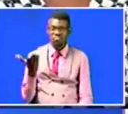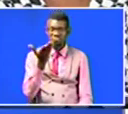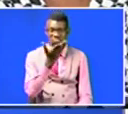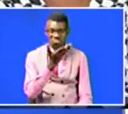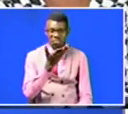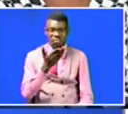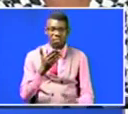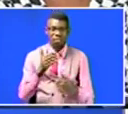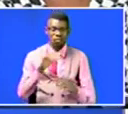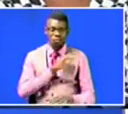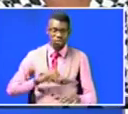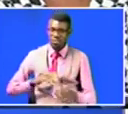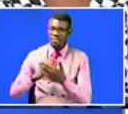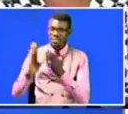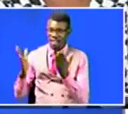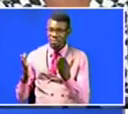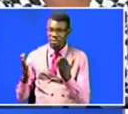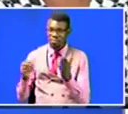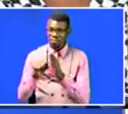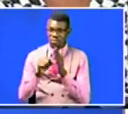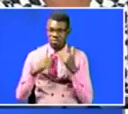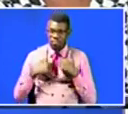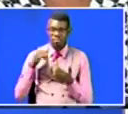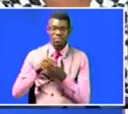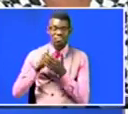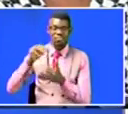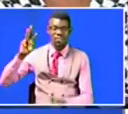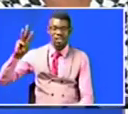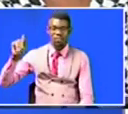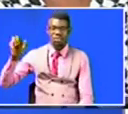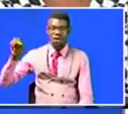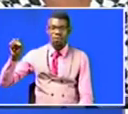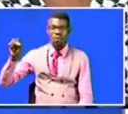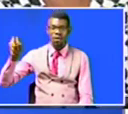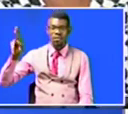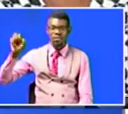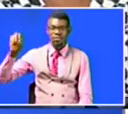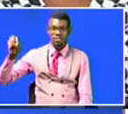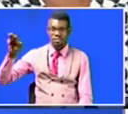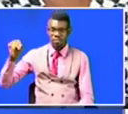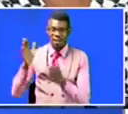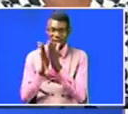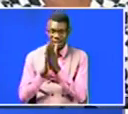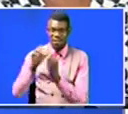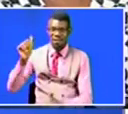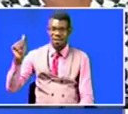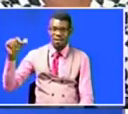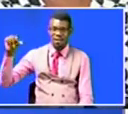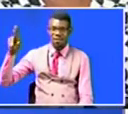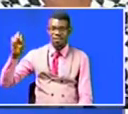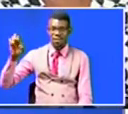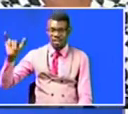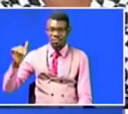JSC commissioners, including fellow judges Mohamed Warsame of the Appellate Court and Agre Muchelule, who is the High